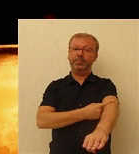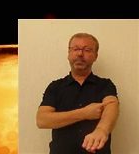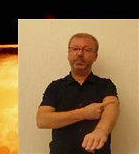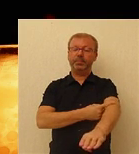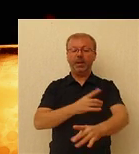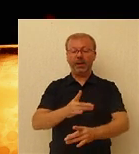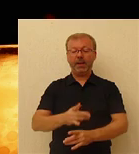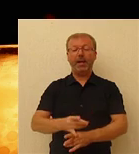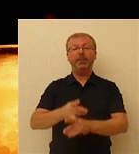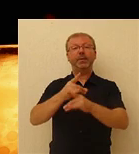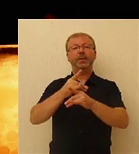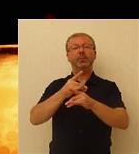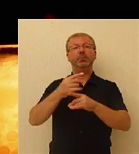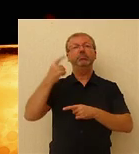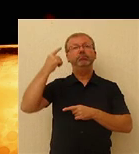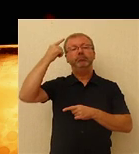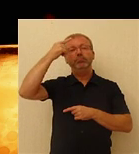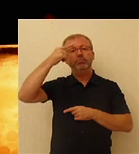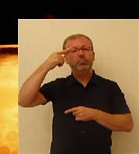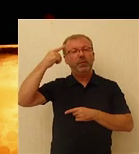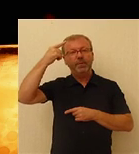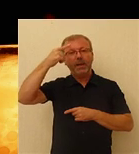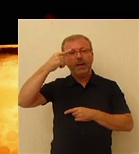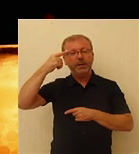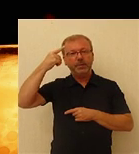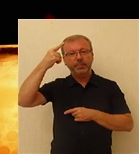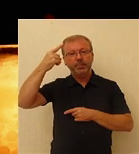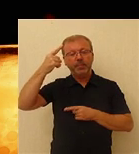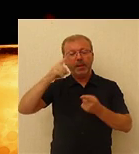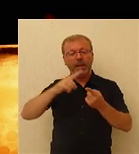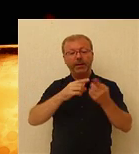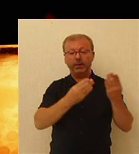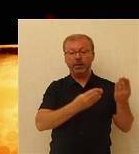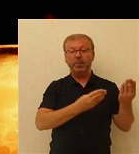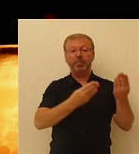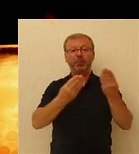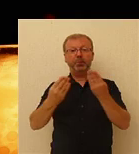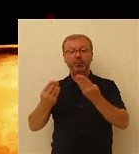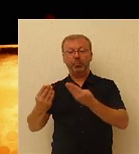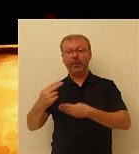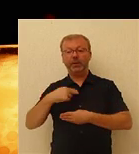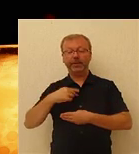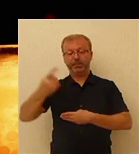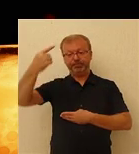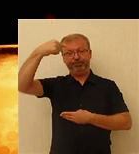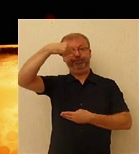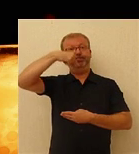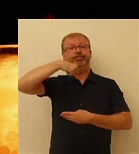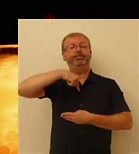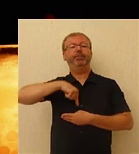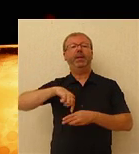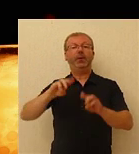enable meditation and reflection, and ultimately develop inner peace.